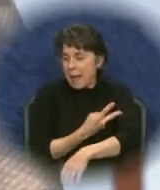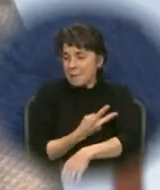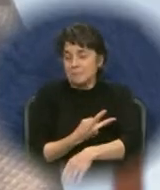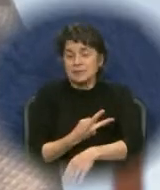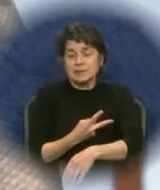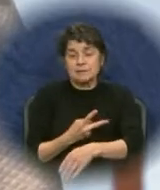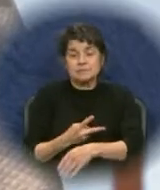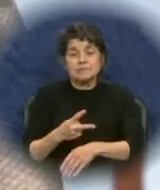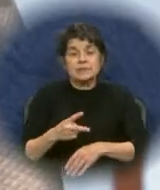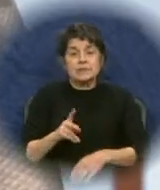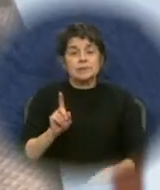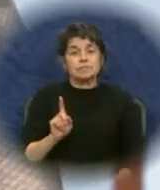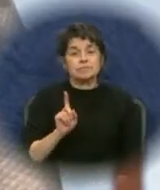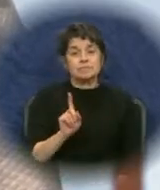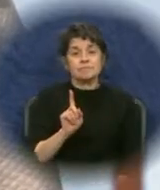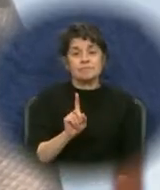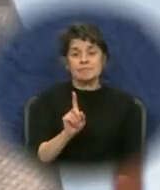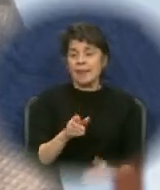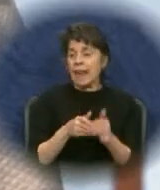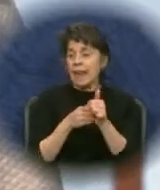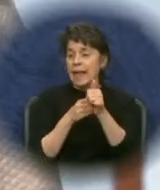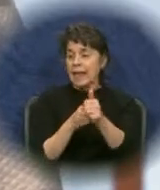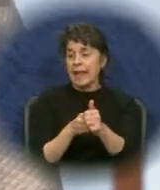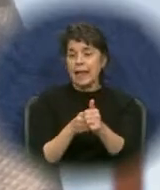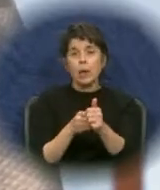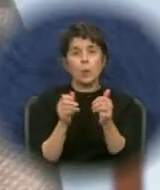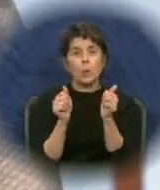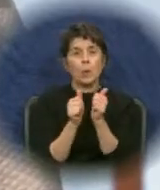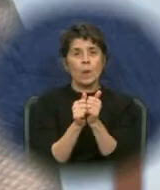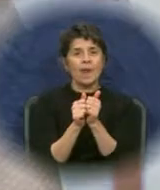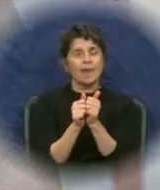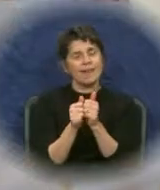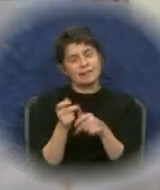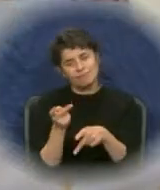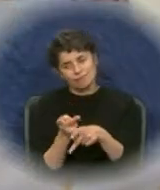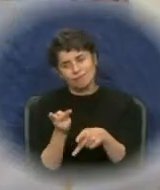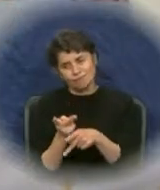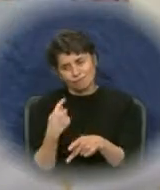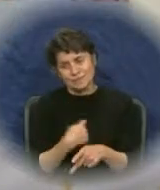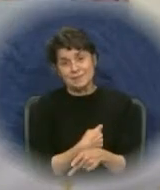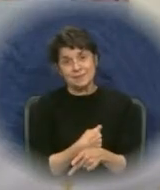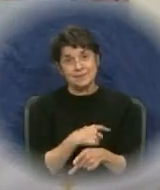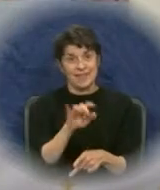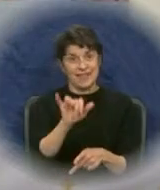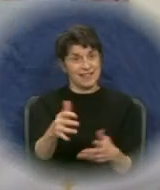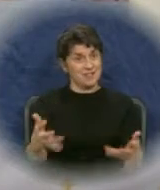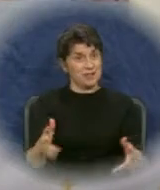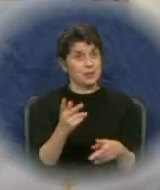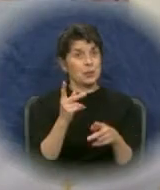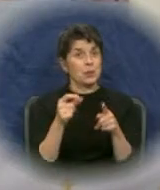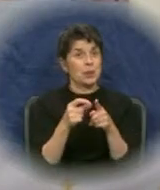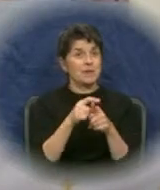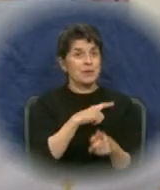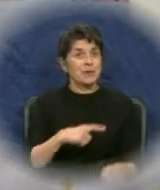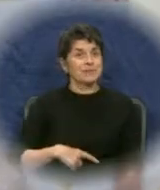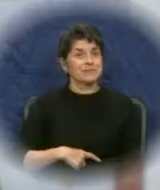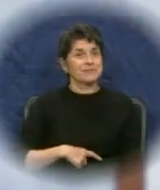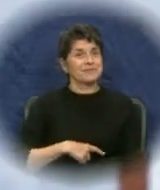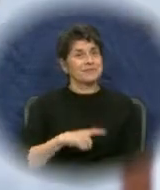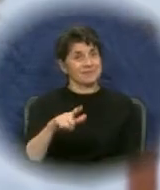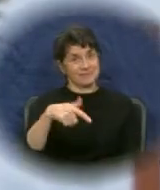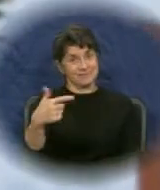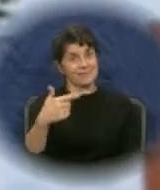the ewes with care. The word of the Lord. Thanks be to God.